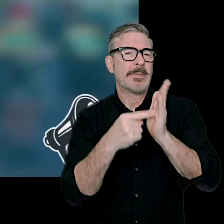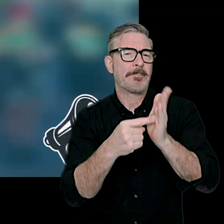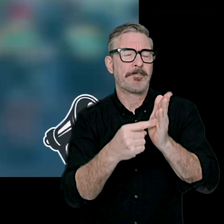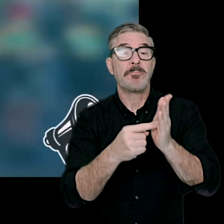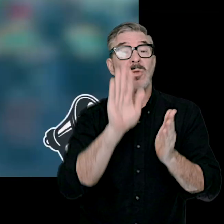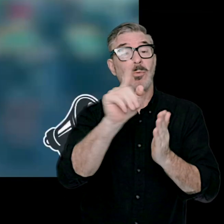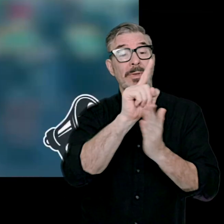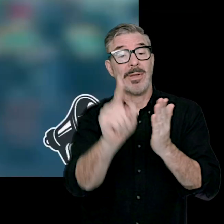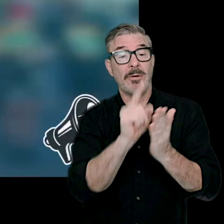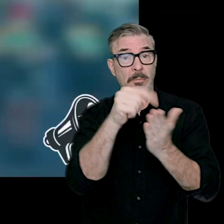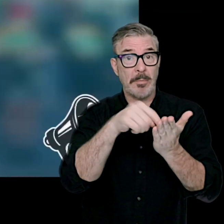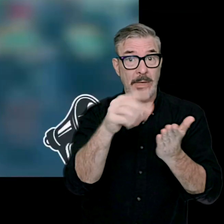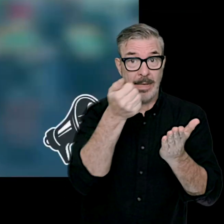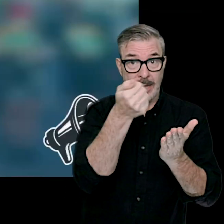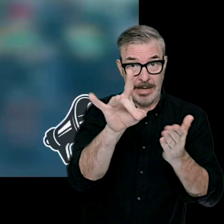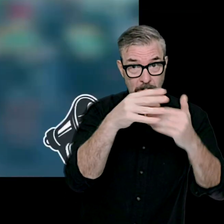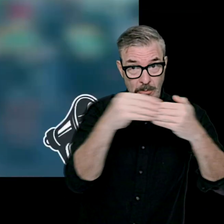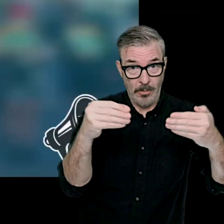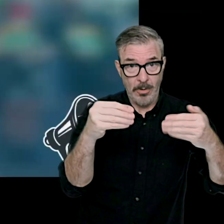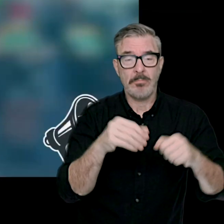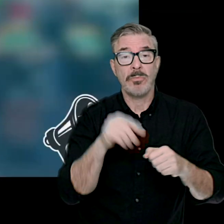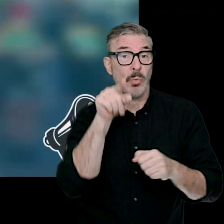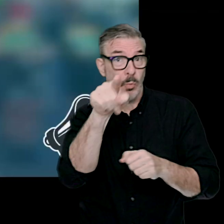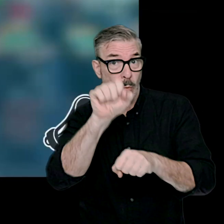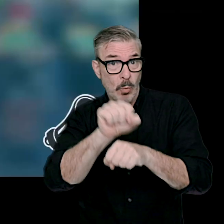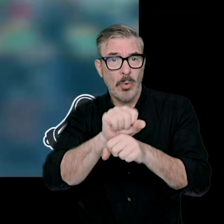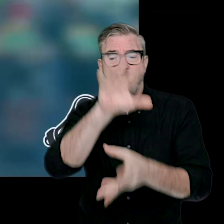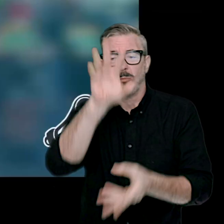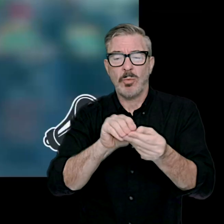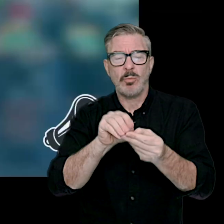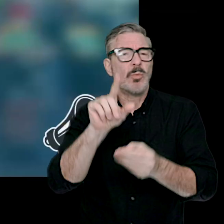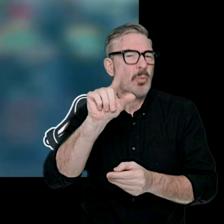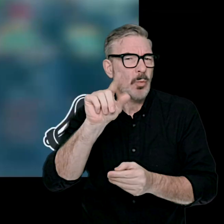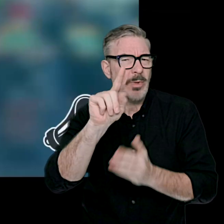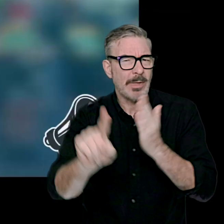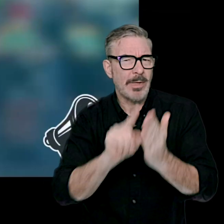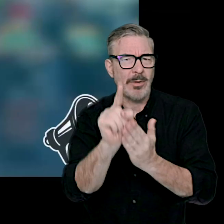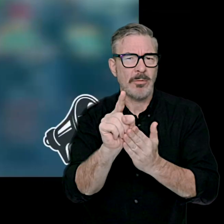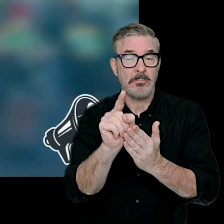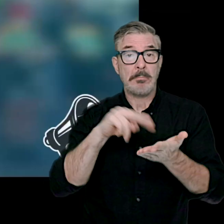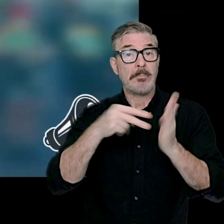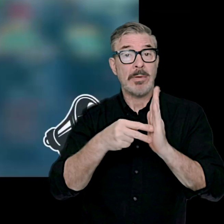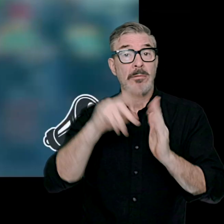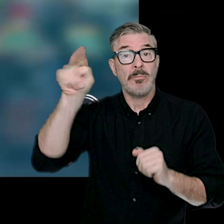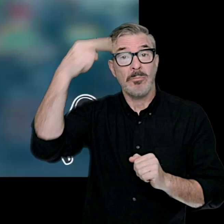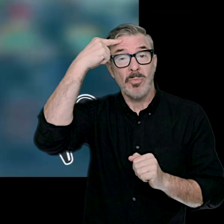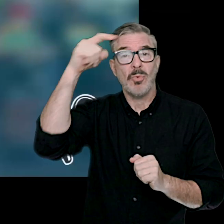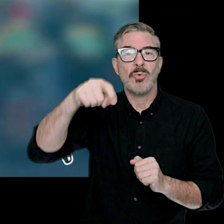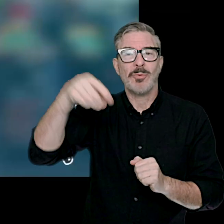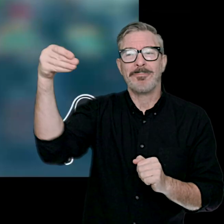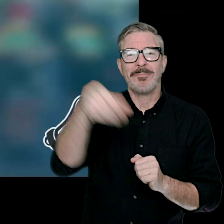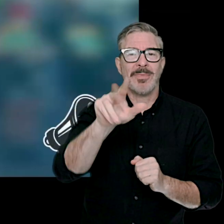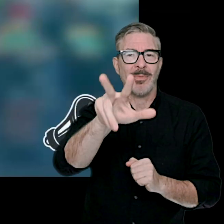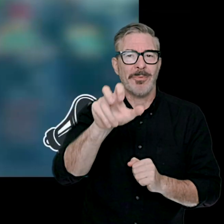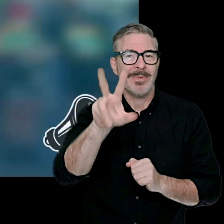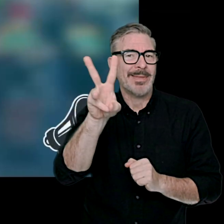here is if you're paid $18 an hour and you worked 20 hours, that would be a total